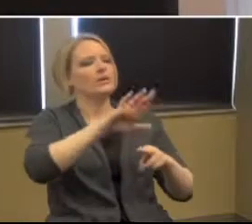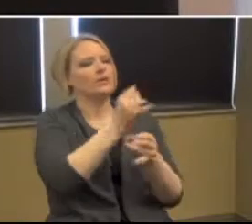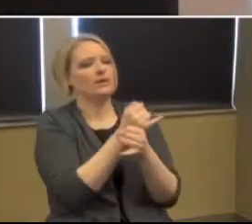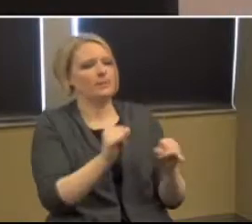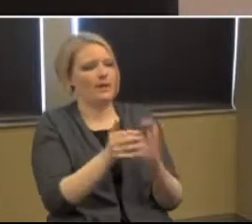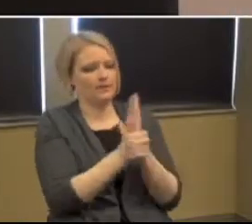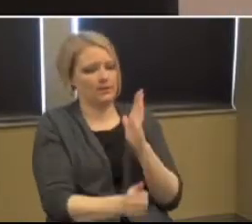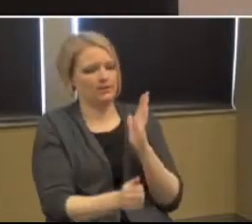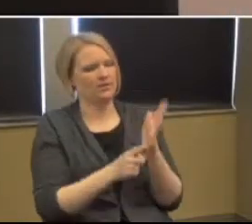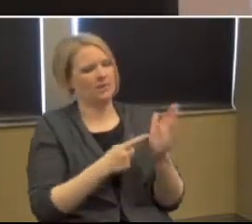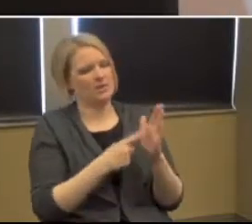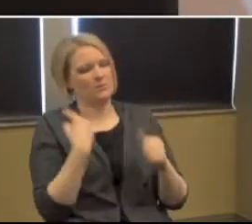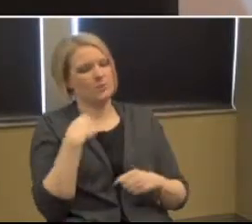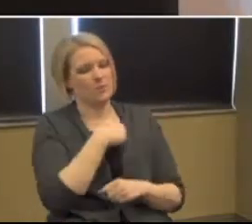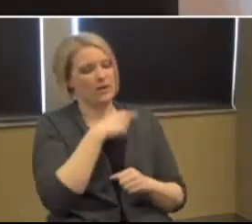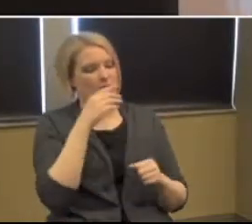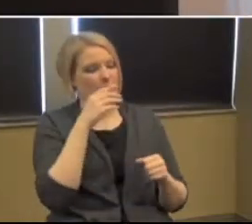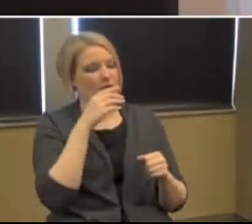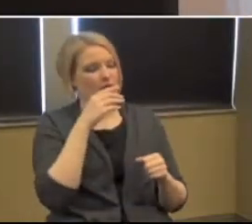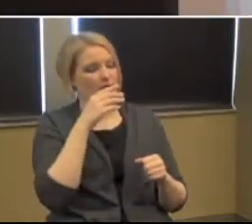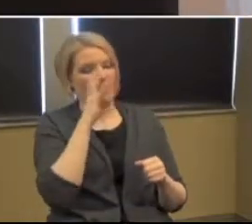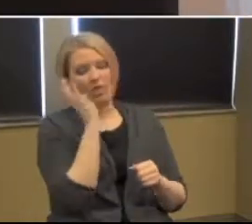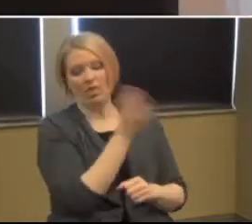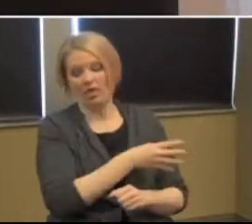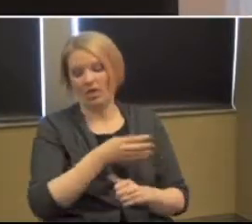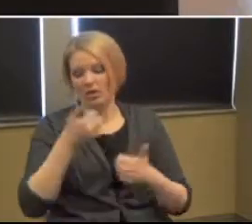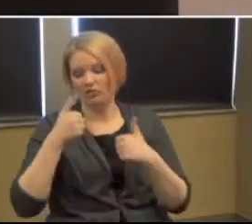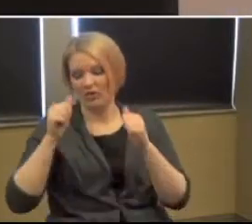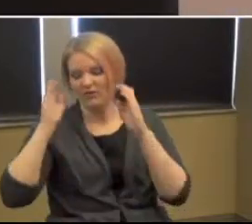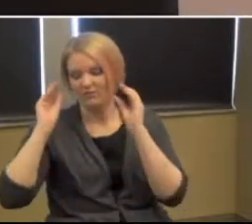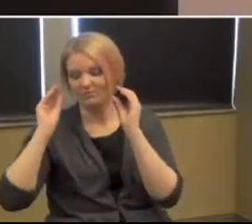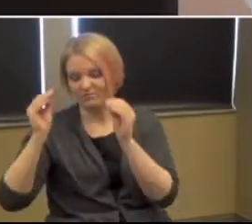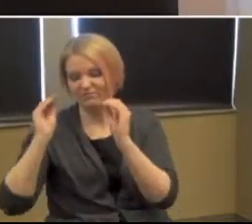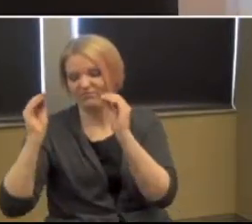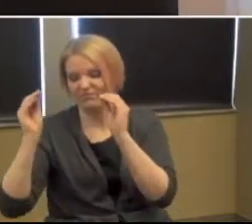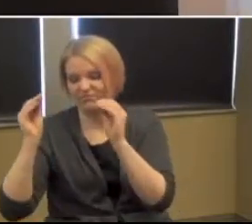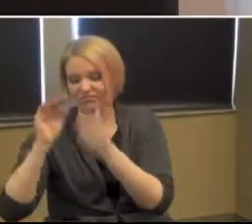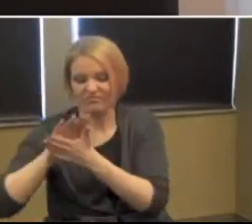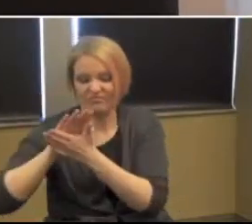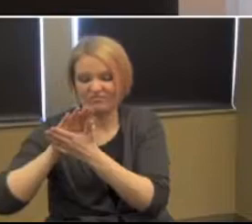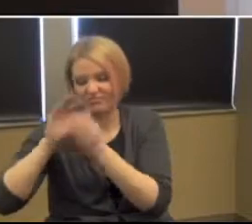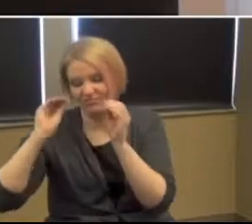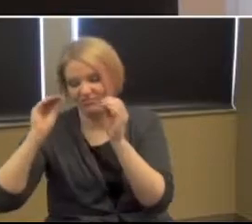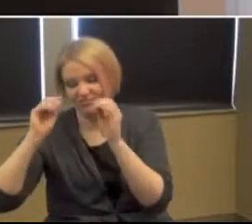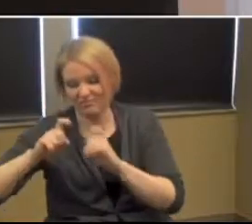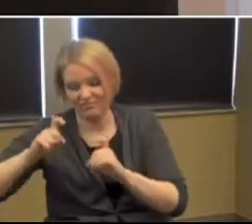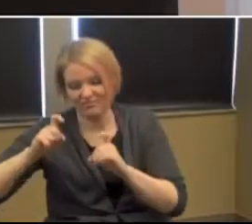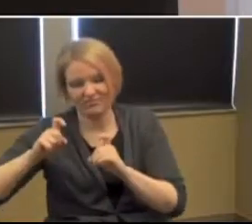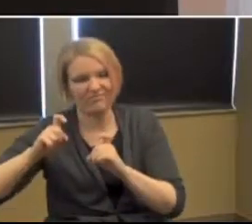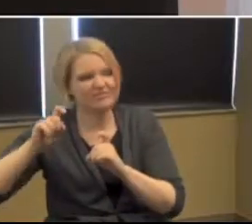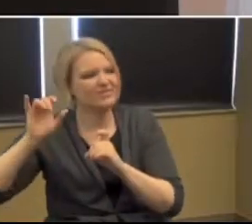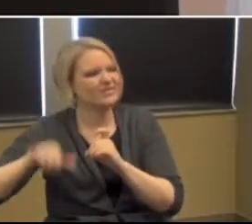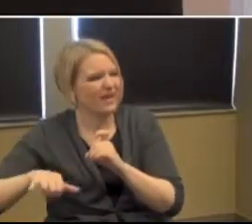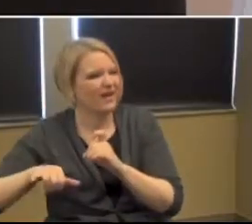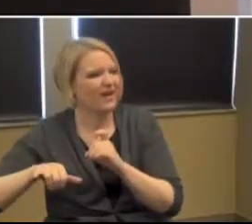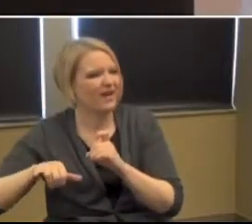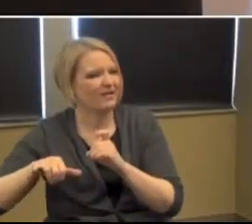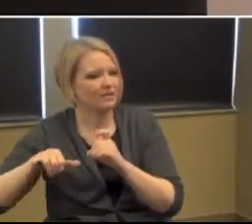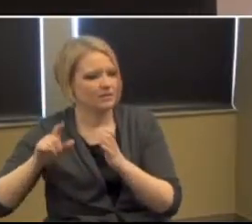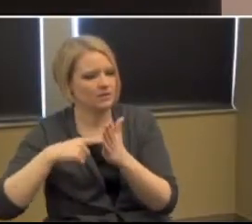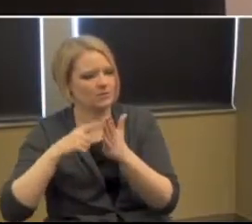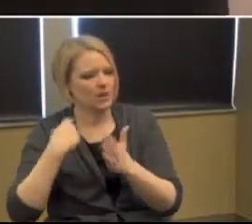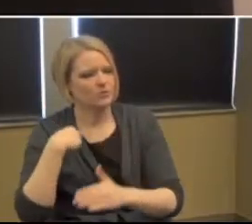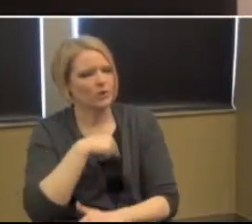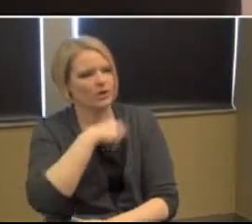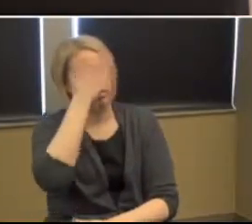get so focused on the academic tasks that we have to teach and all of these spring assessments and all of that stuff that it's